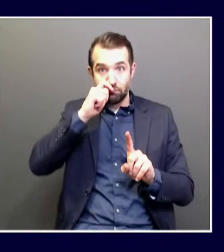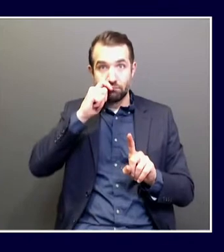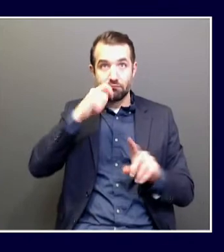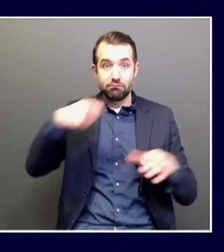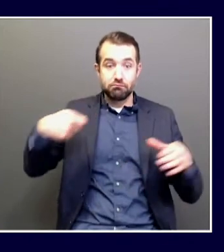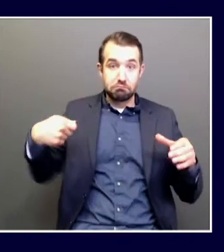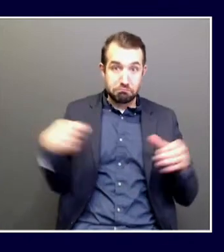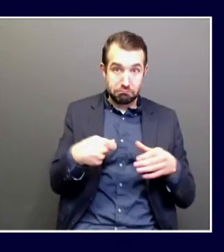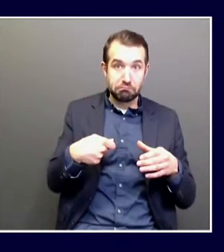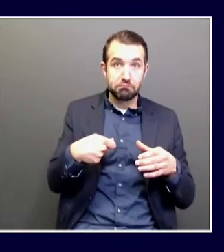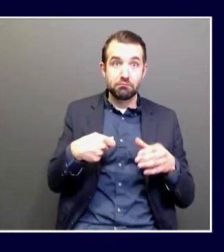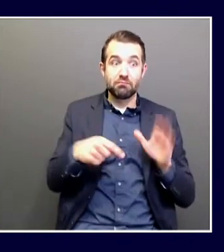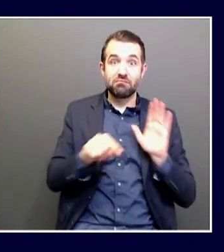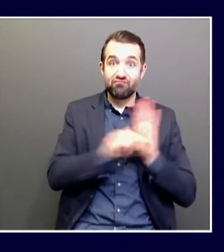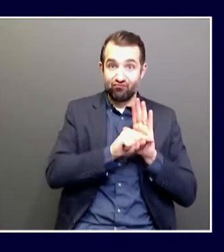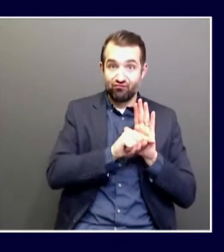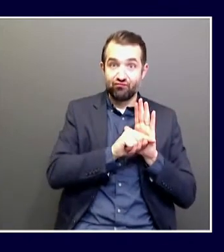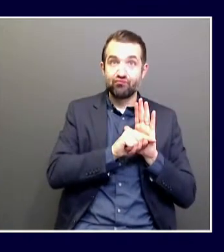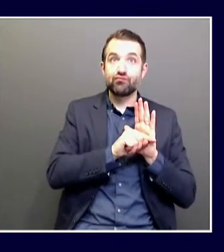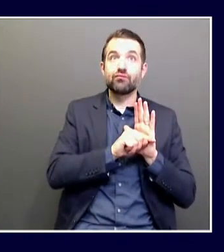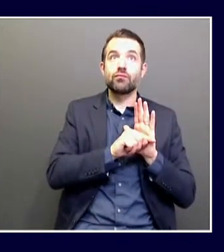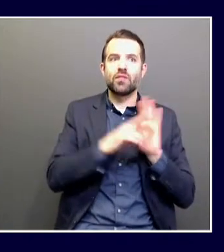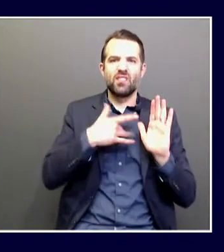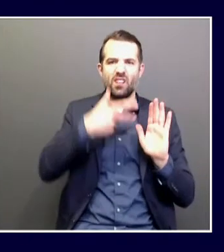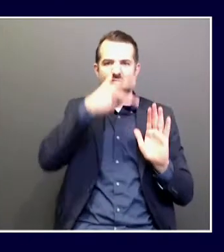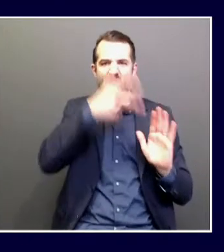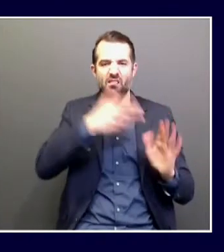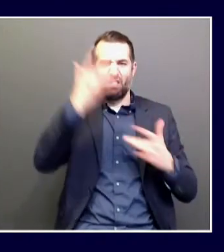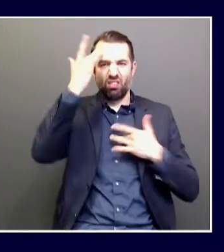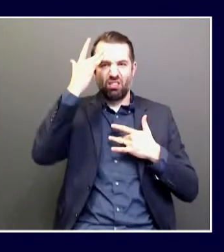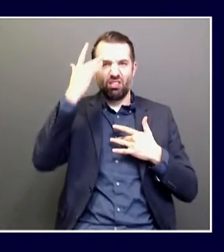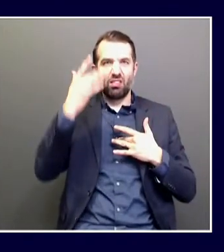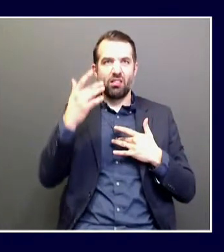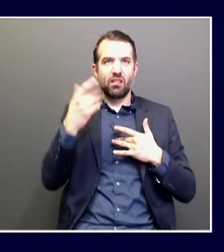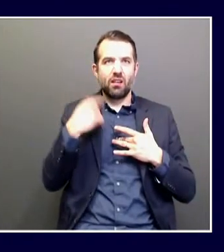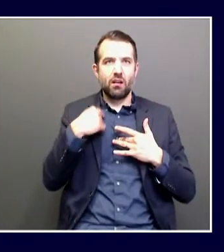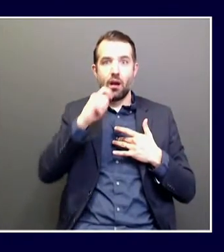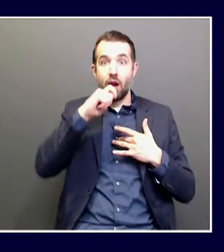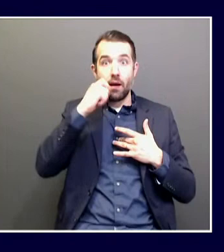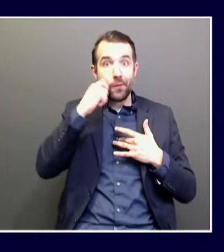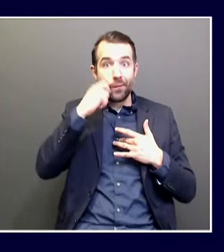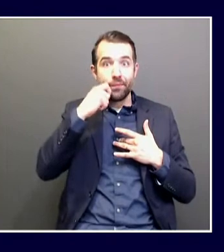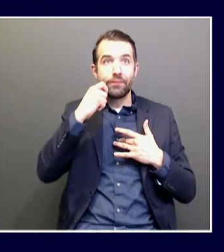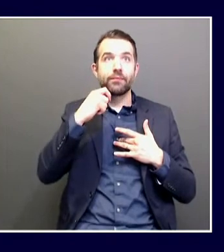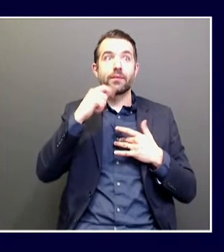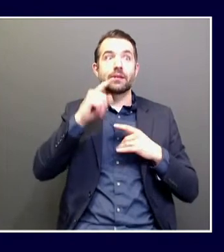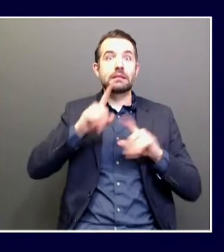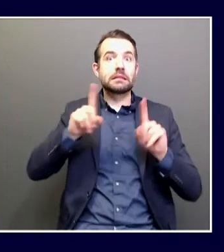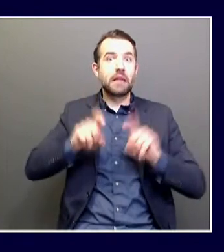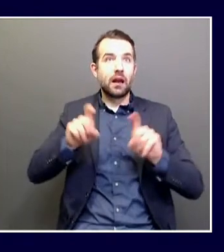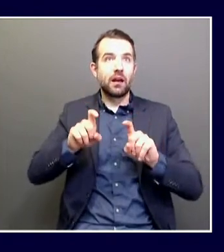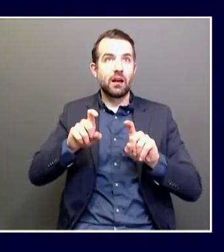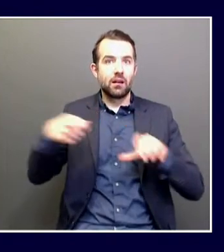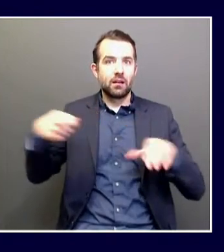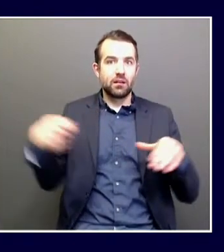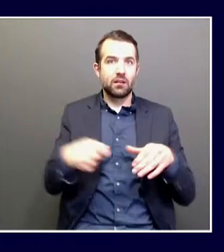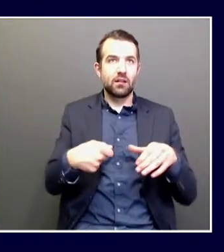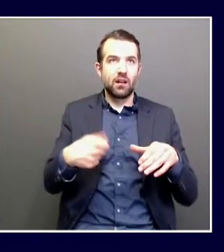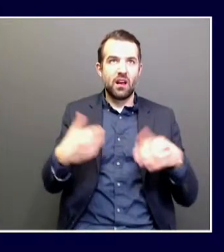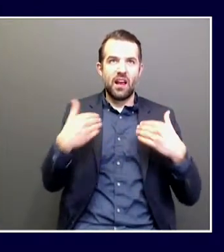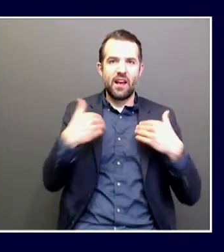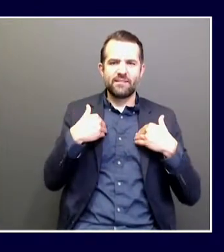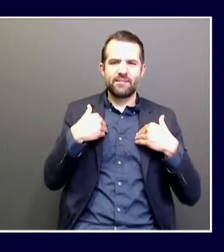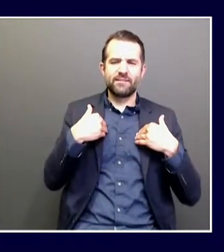worse. Then they try swabbing their throats and they come back positive. Should people be swabbing their throats